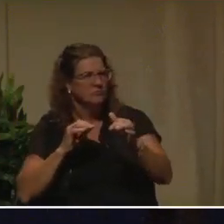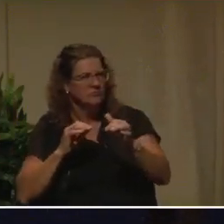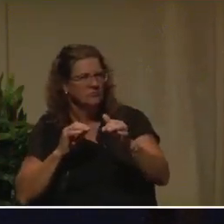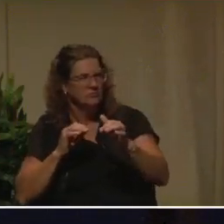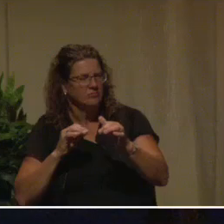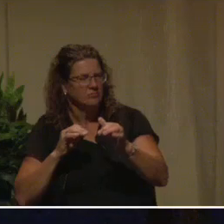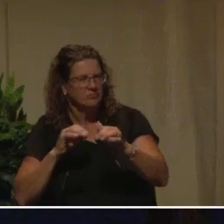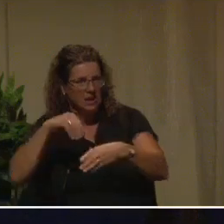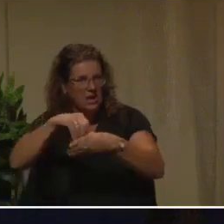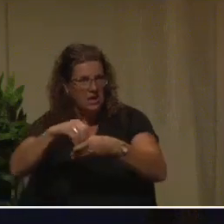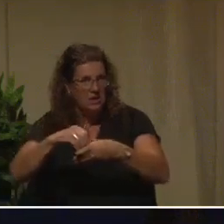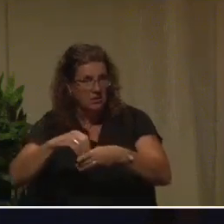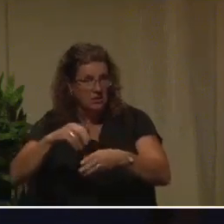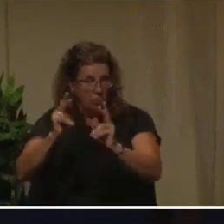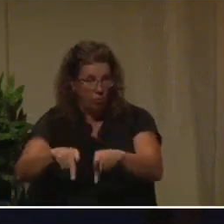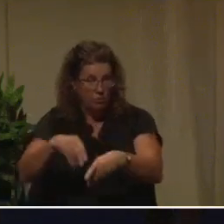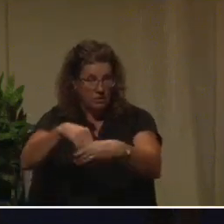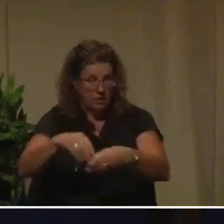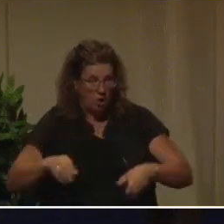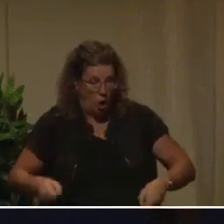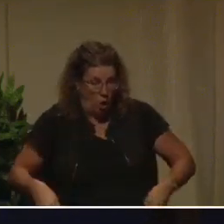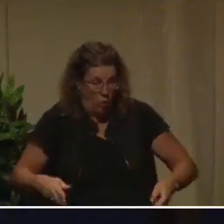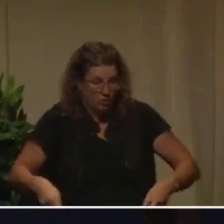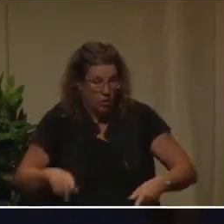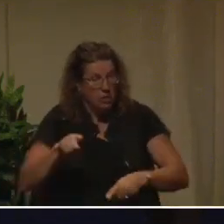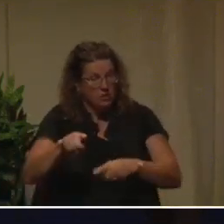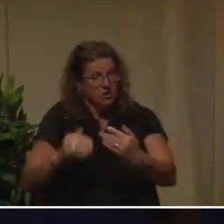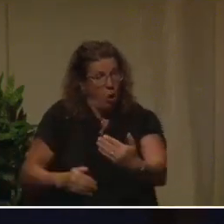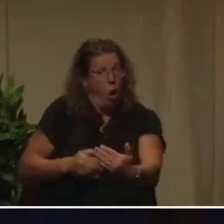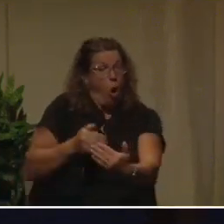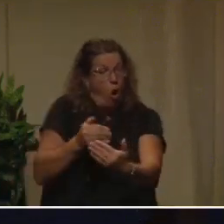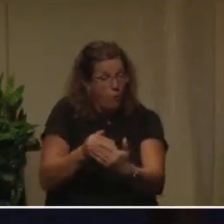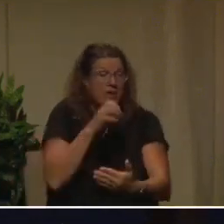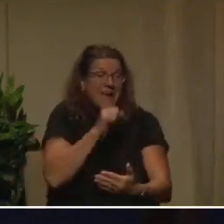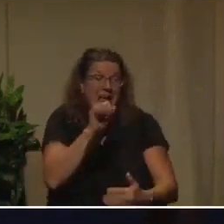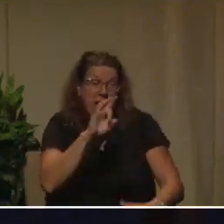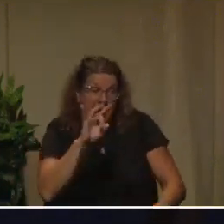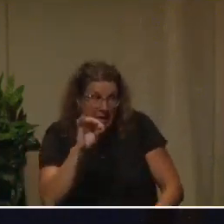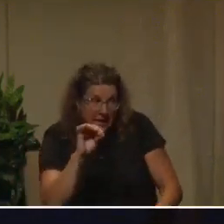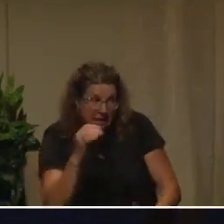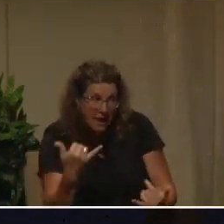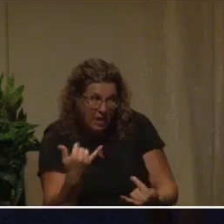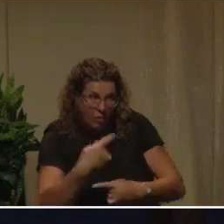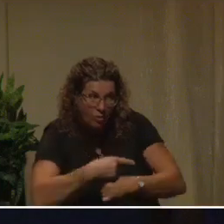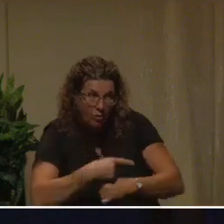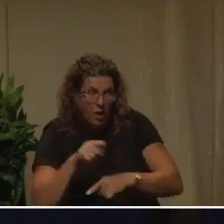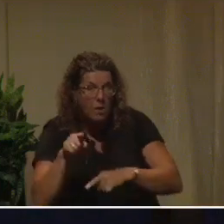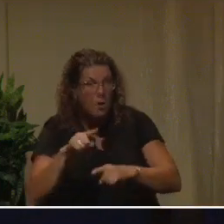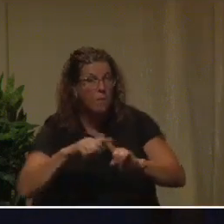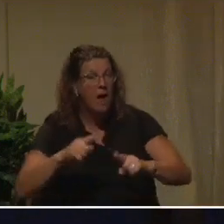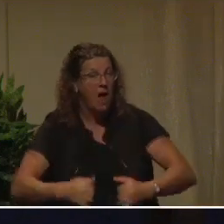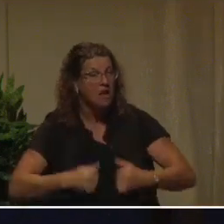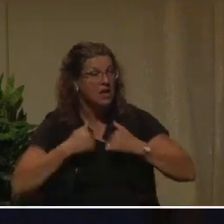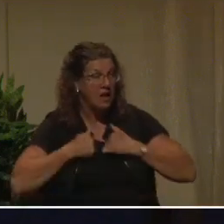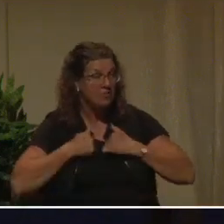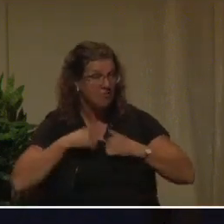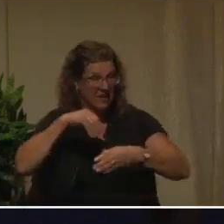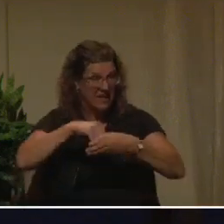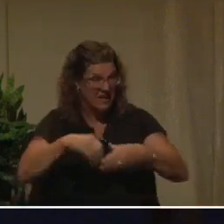a person in a wheelchair, but life has gone on. She's almost 80 years old, and life in her wheelchair has